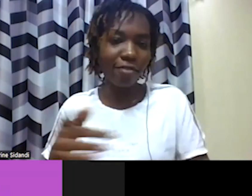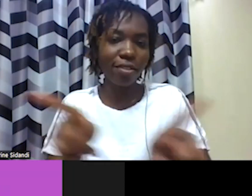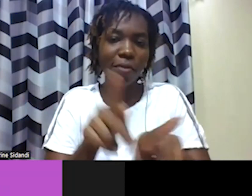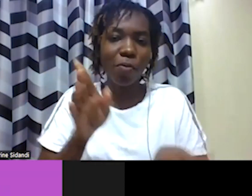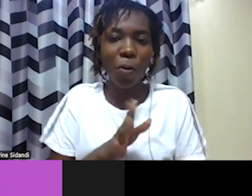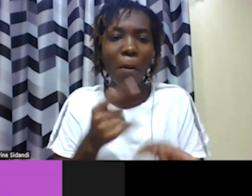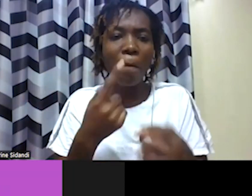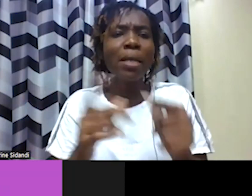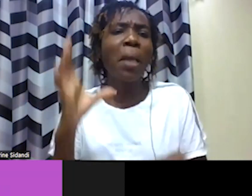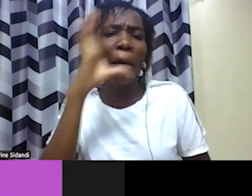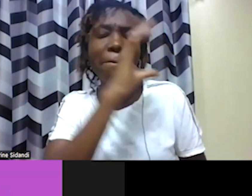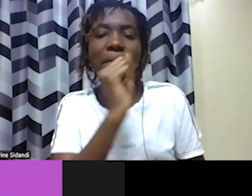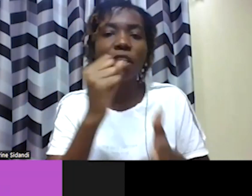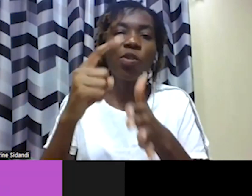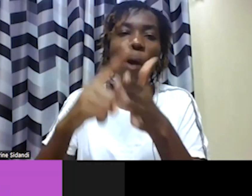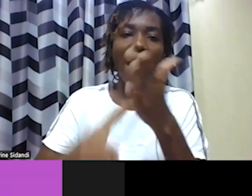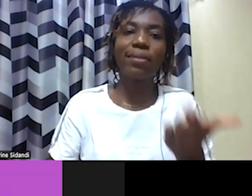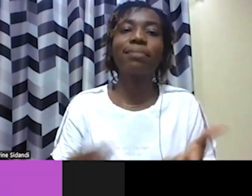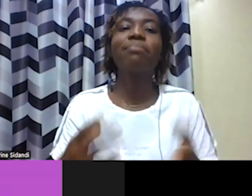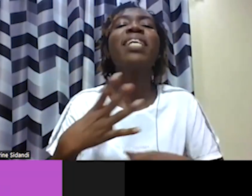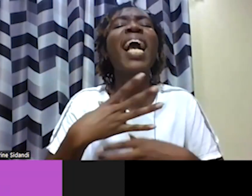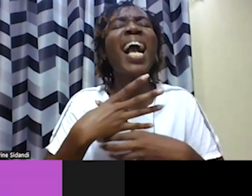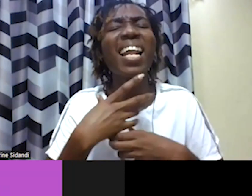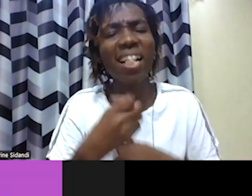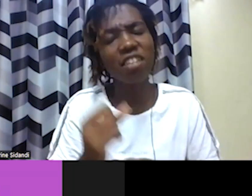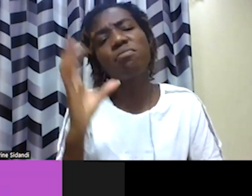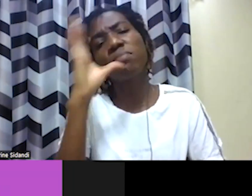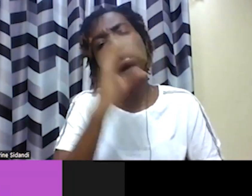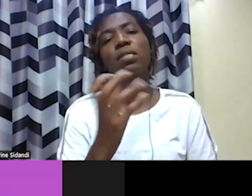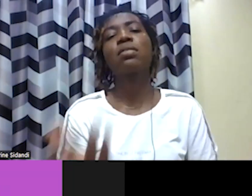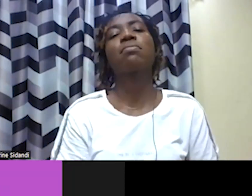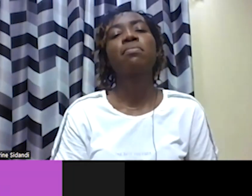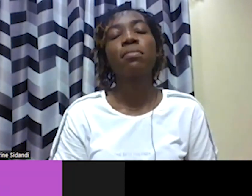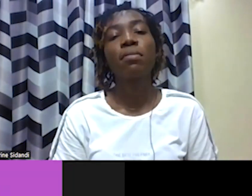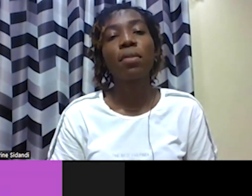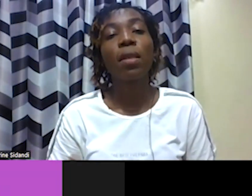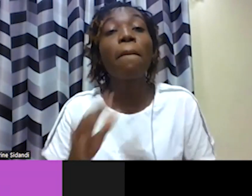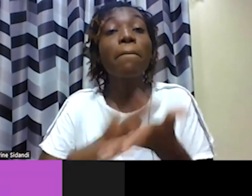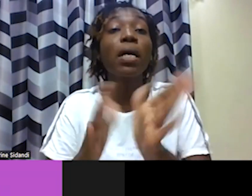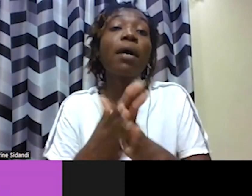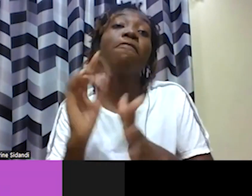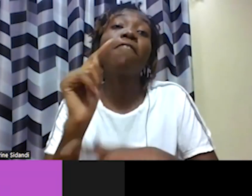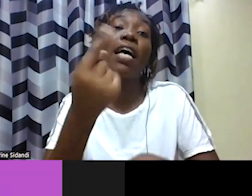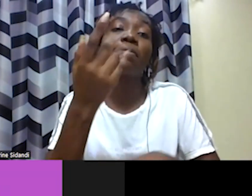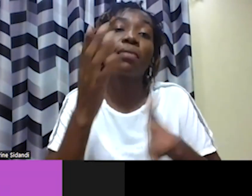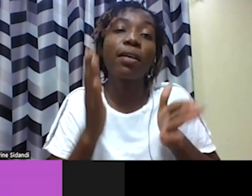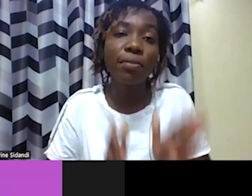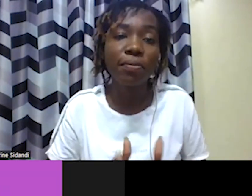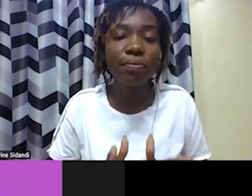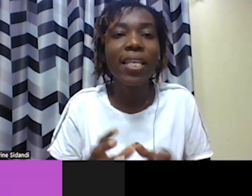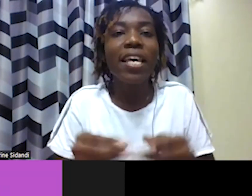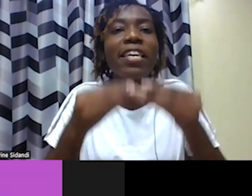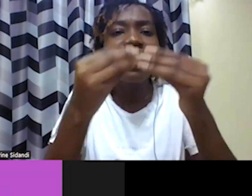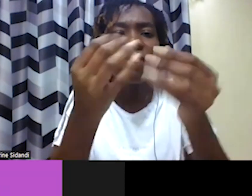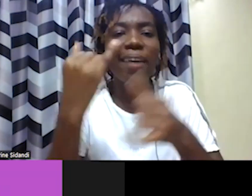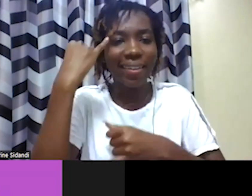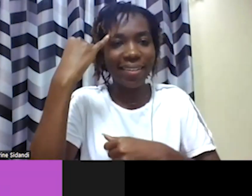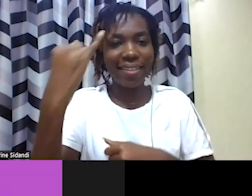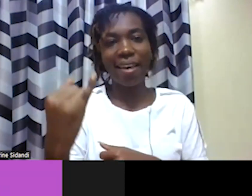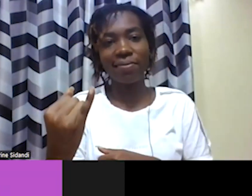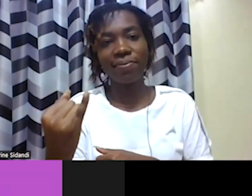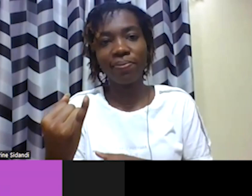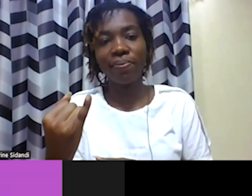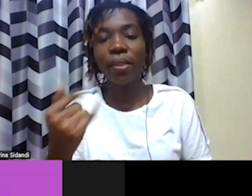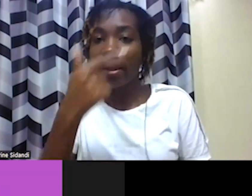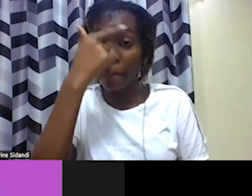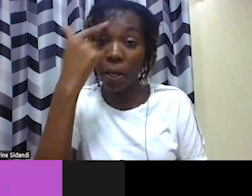only lack is the courage to be the first one to give the idea.